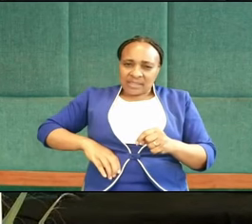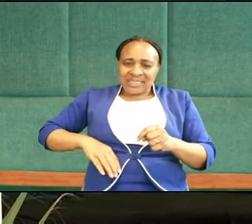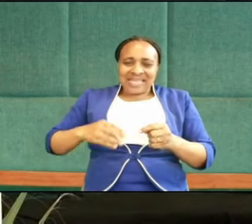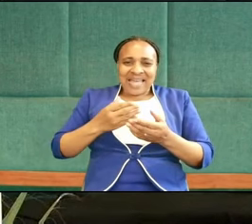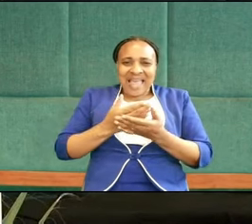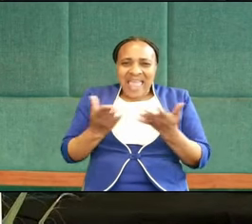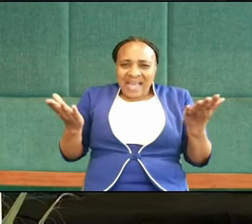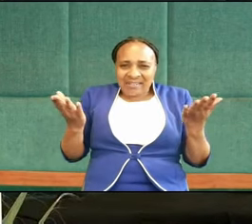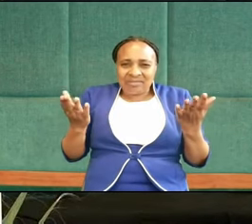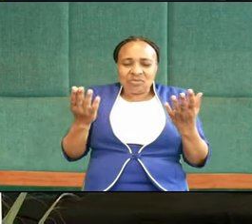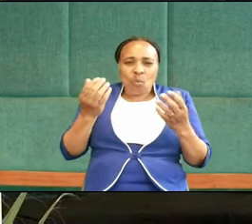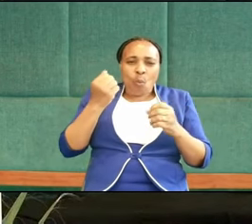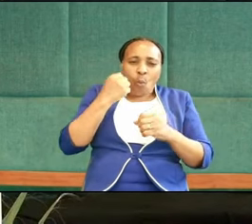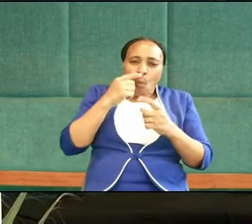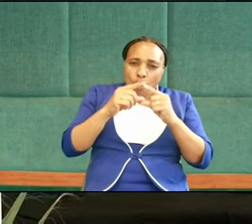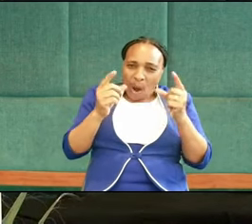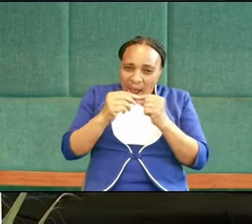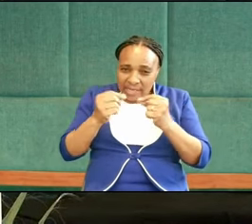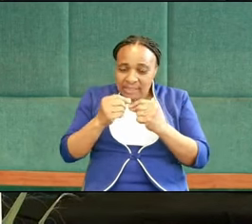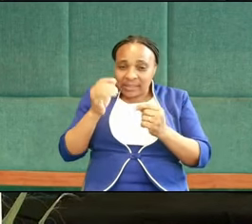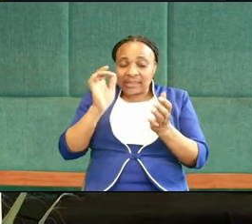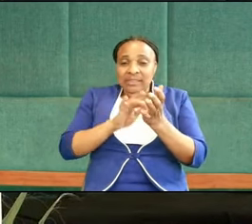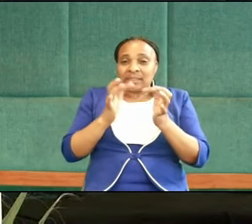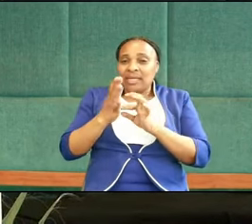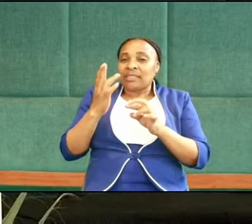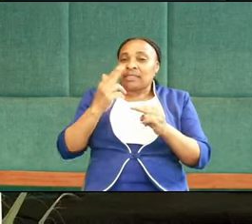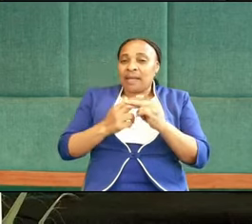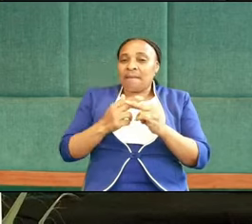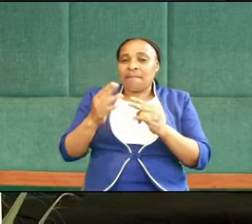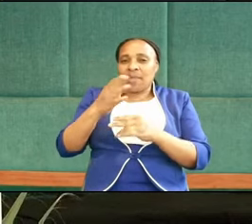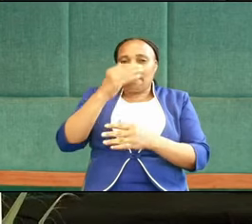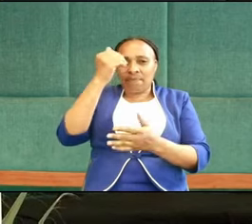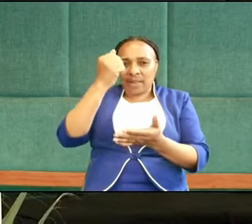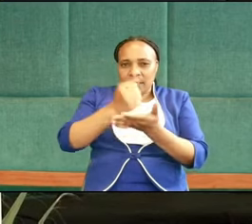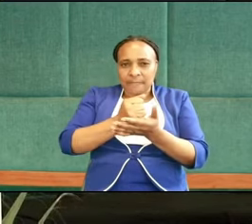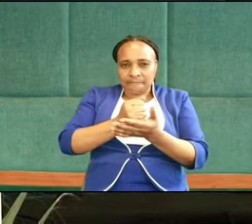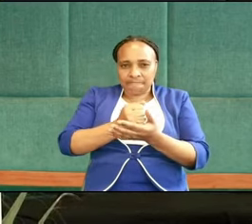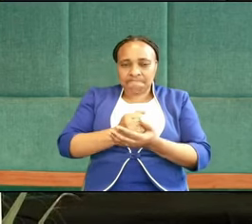thought and word. In Jesus' name, amen.